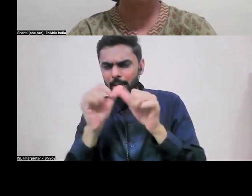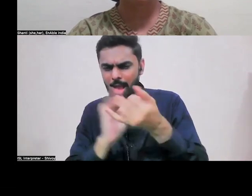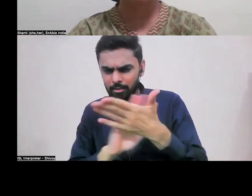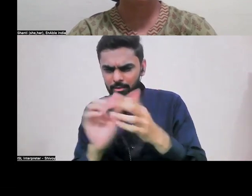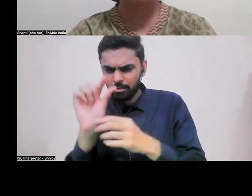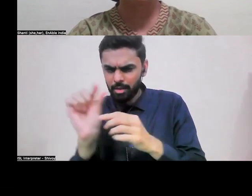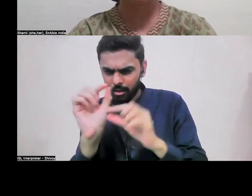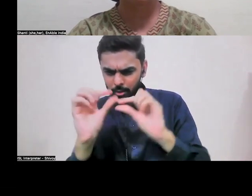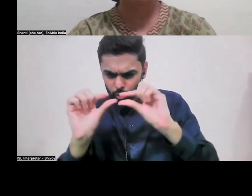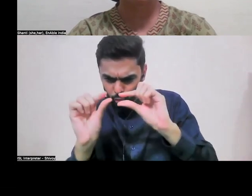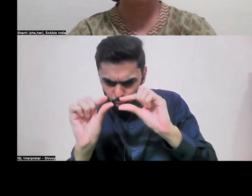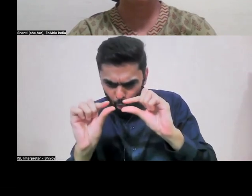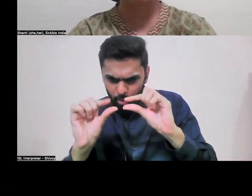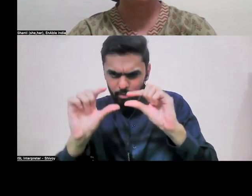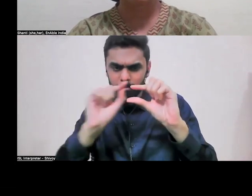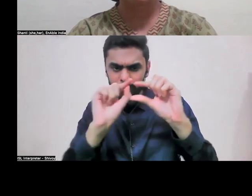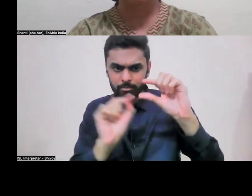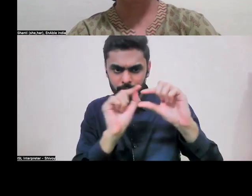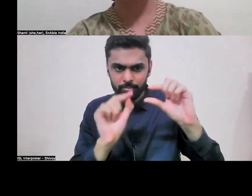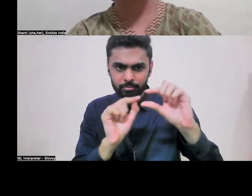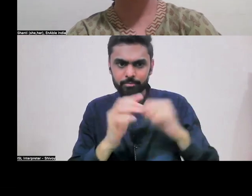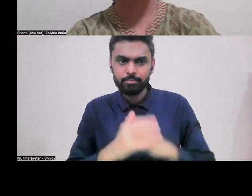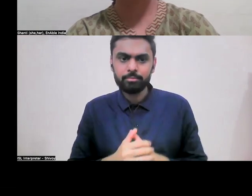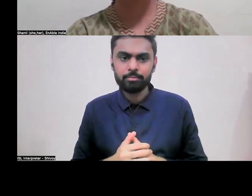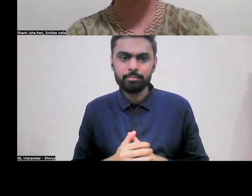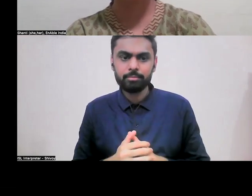Augustine, on time.